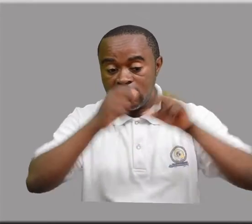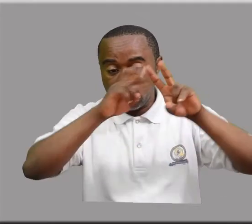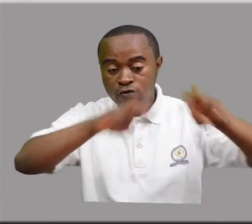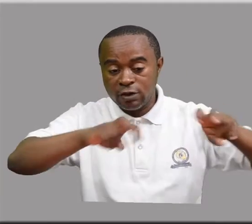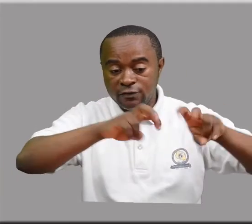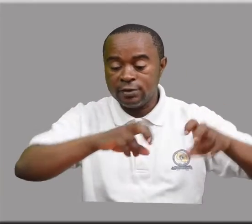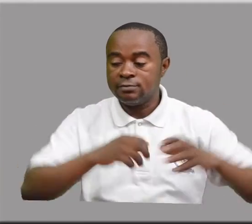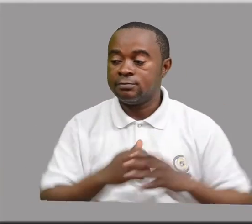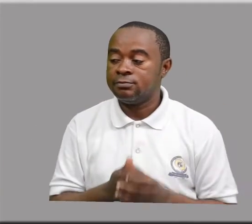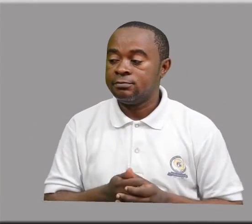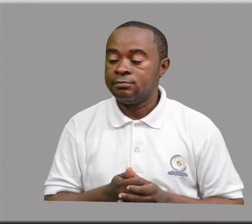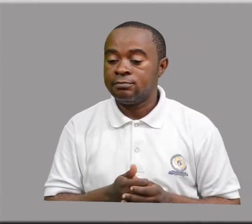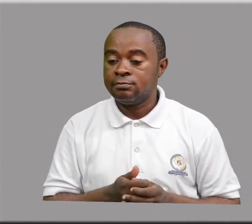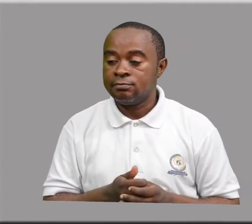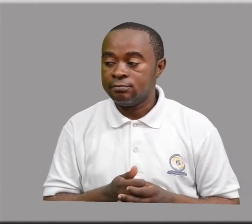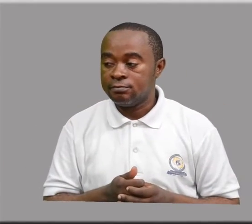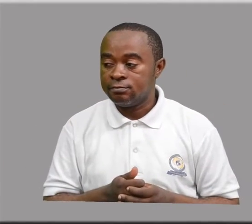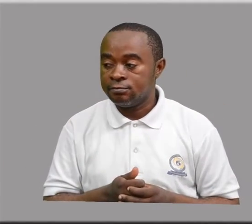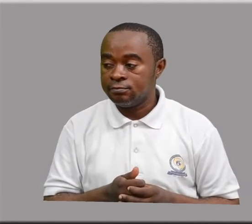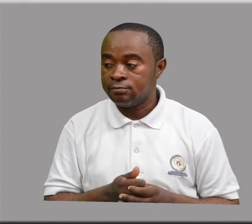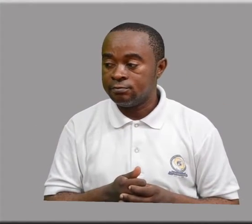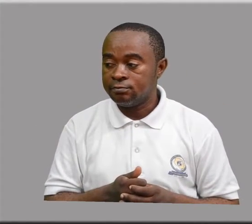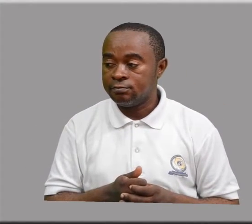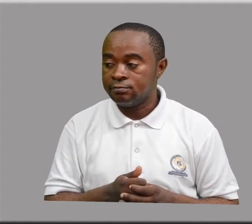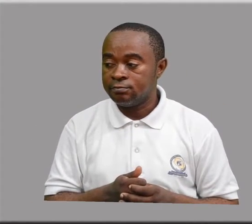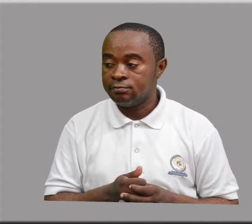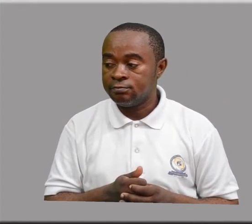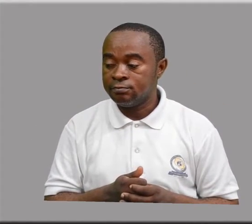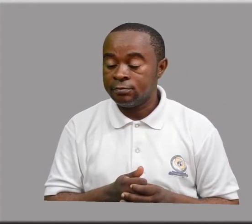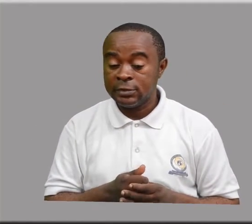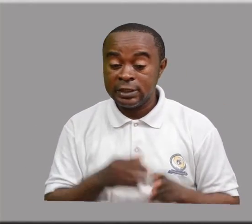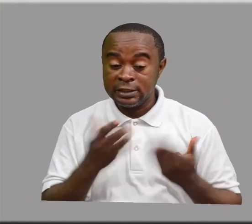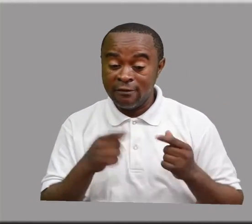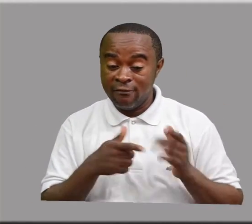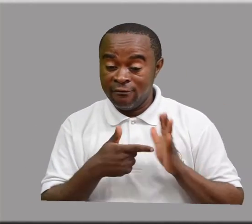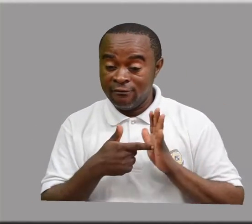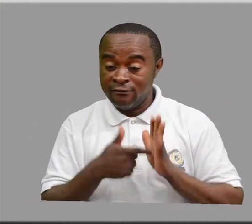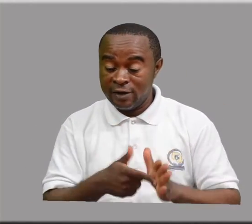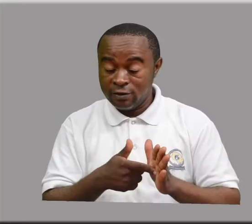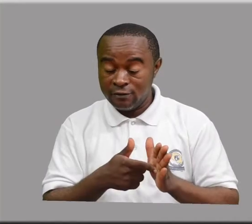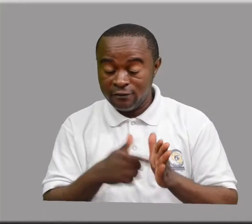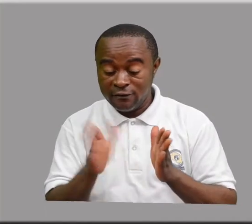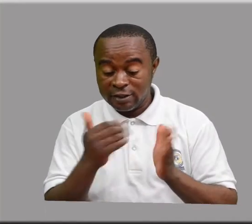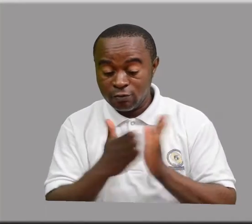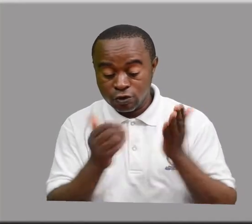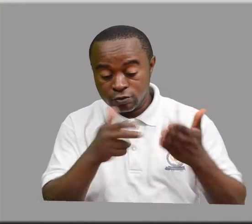literature. Without this gap in the literature, then you should not do that